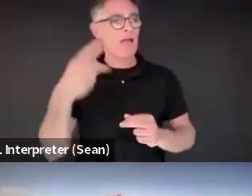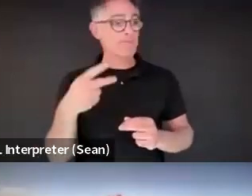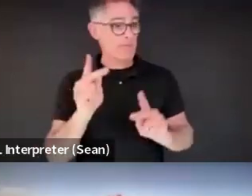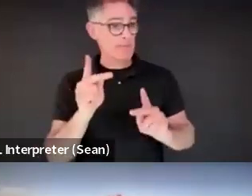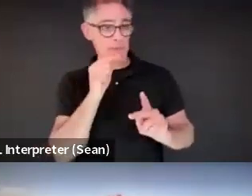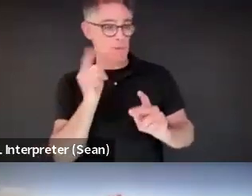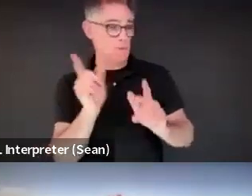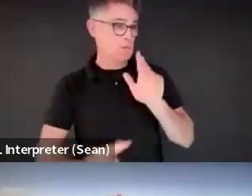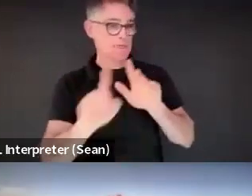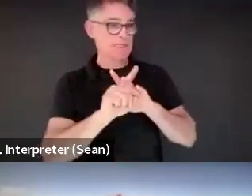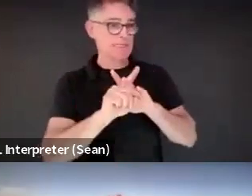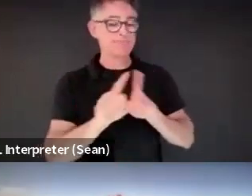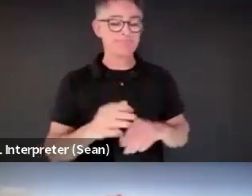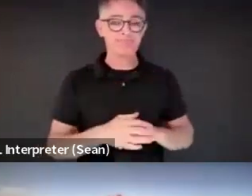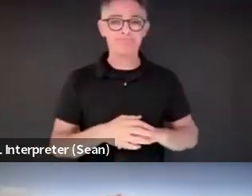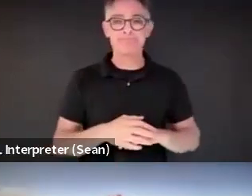attended.